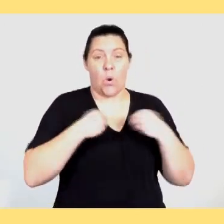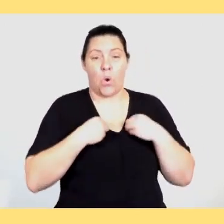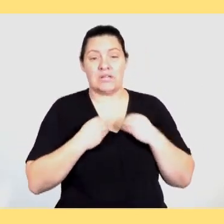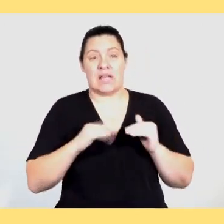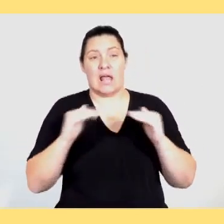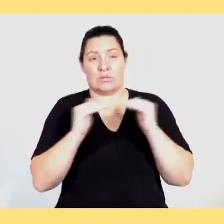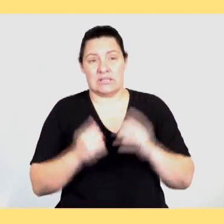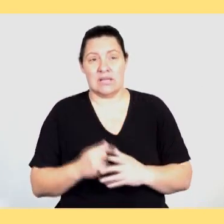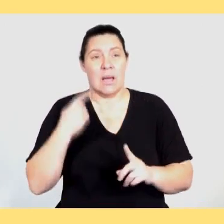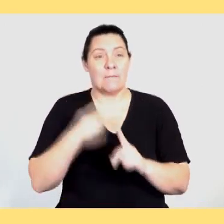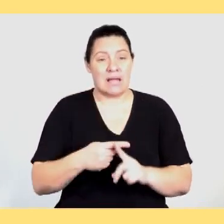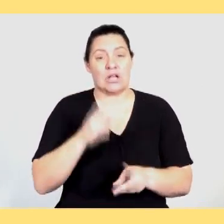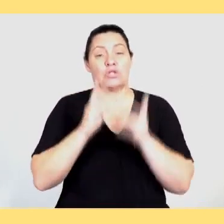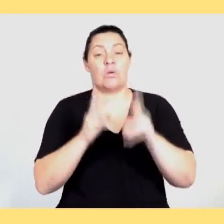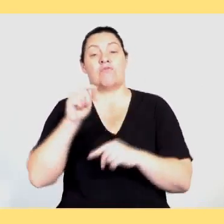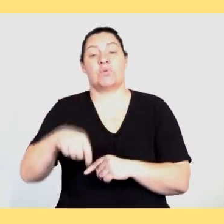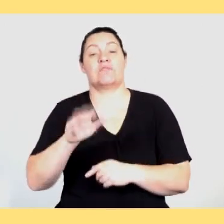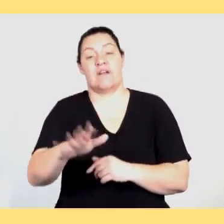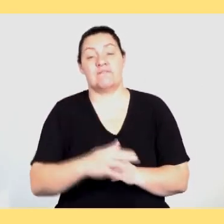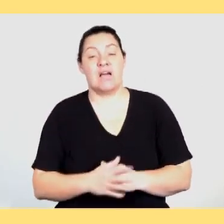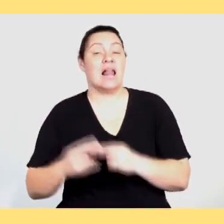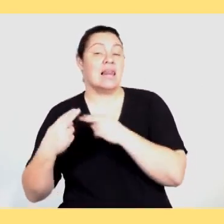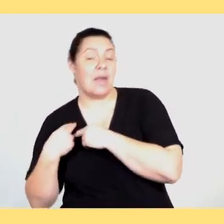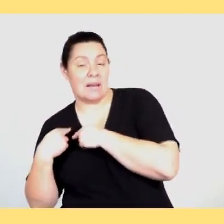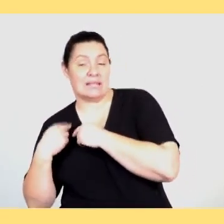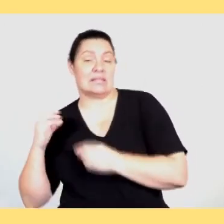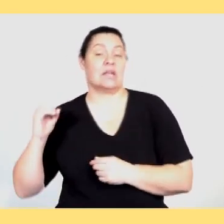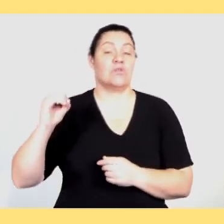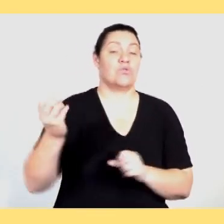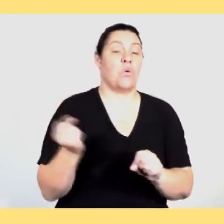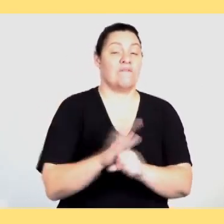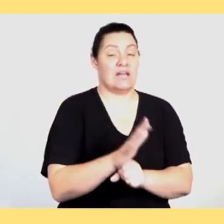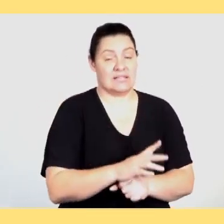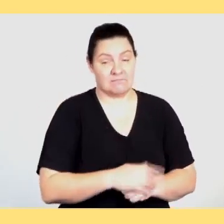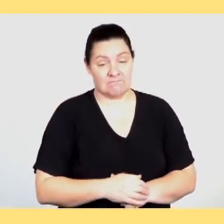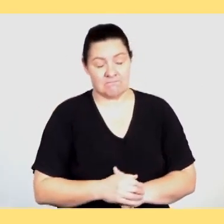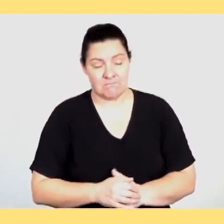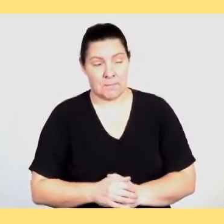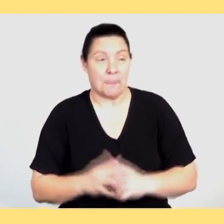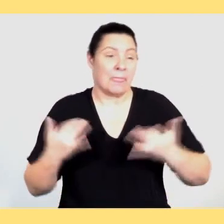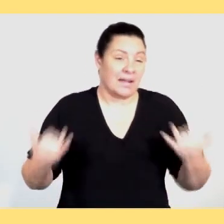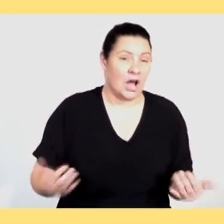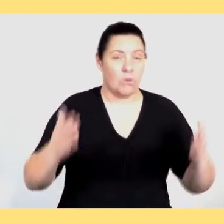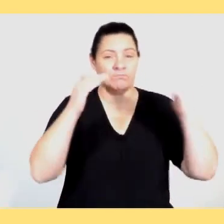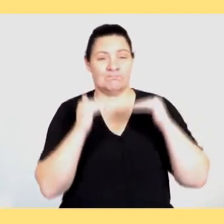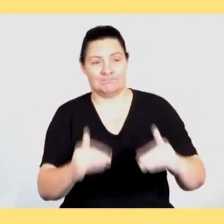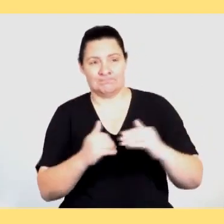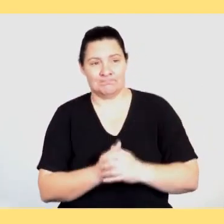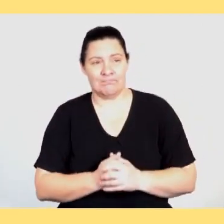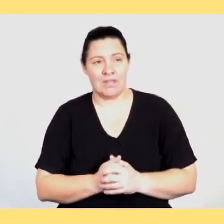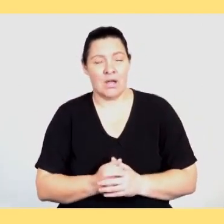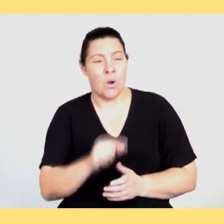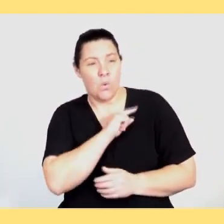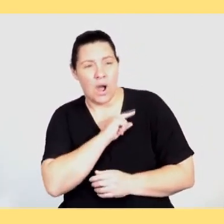owner's equity, plus 12.5. Liabilities, no effect on your liabilities. Let's now come to the